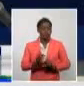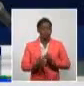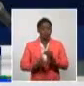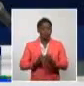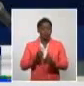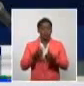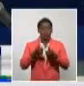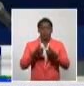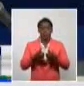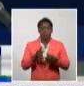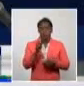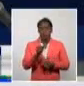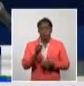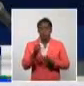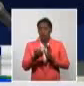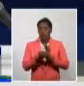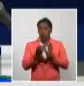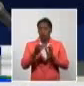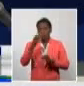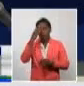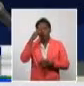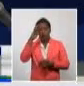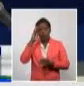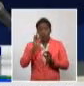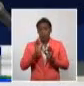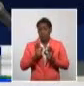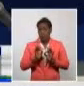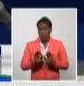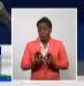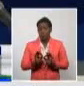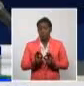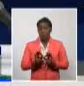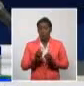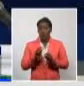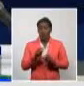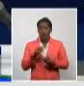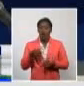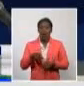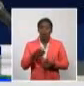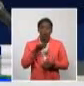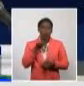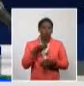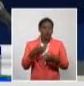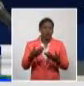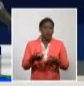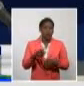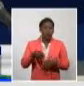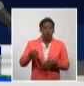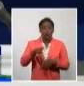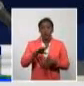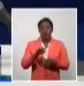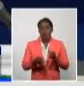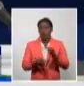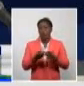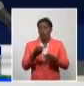77.4% of them have recovered. So of all those patients admitted,